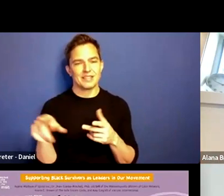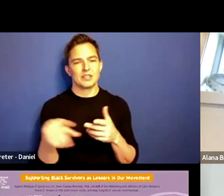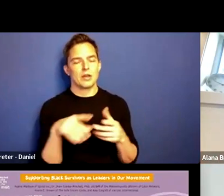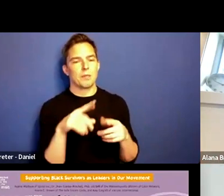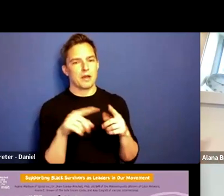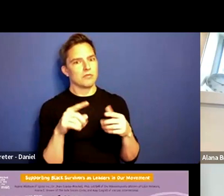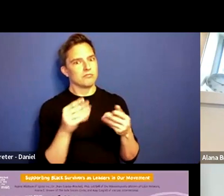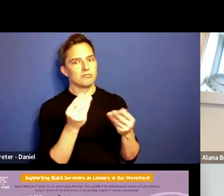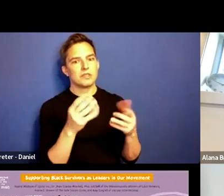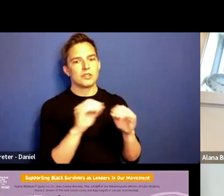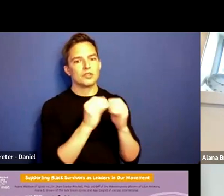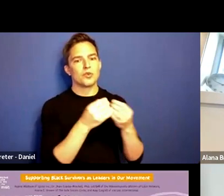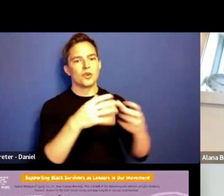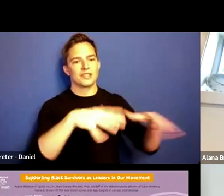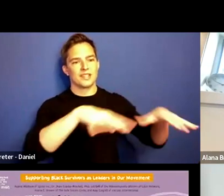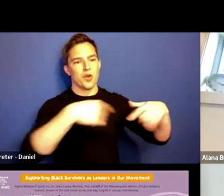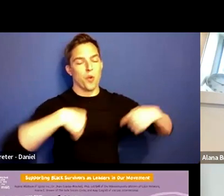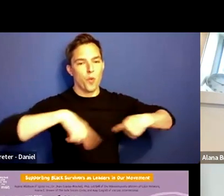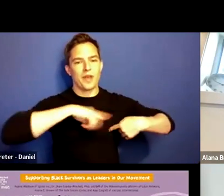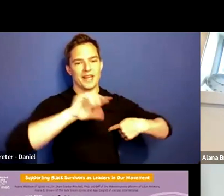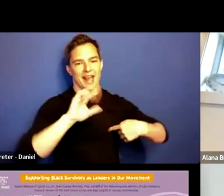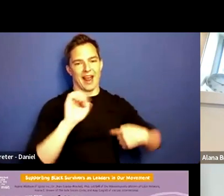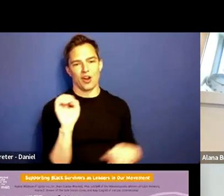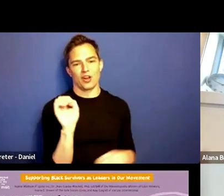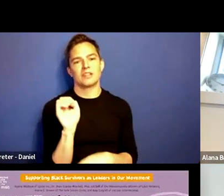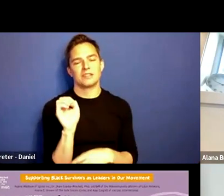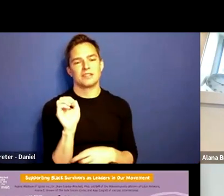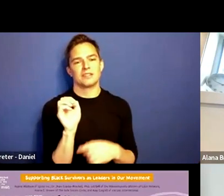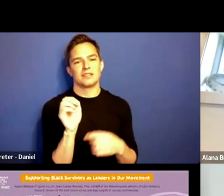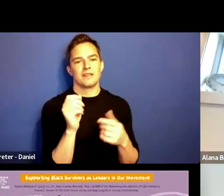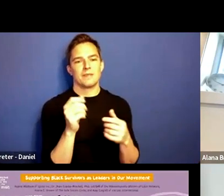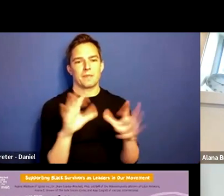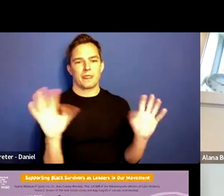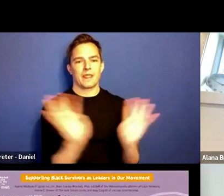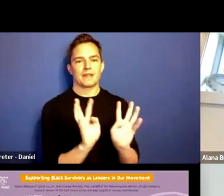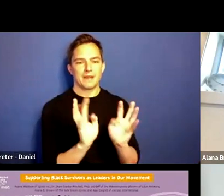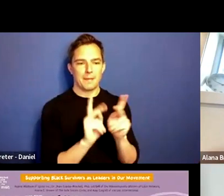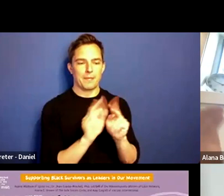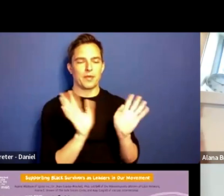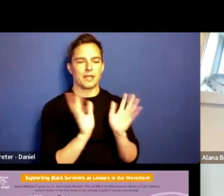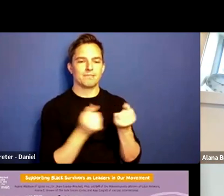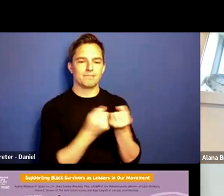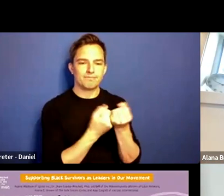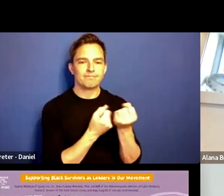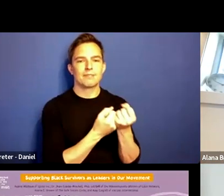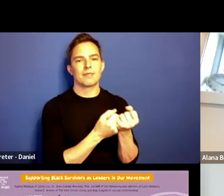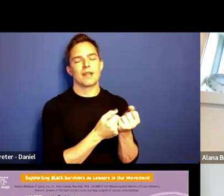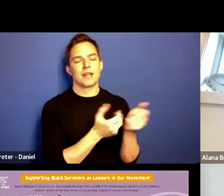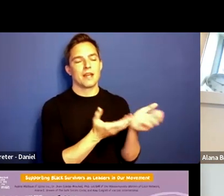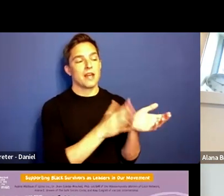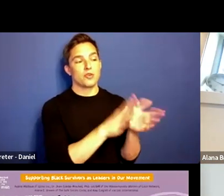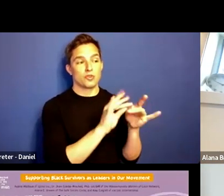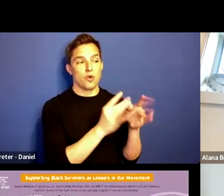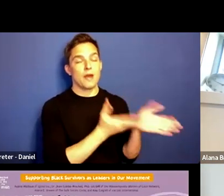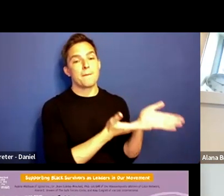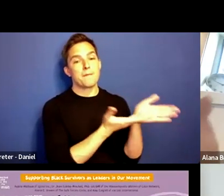care. There's a group of people who care, and we want to help you. And we want to get together, collective people to help you, and then bring your story to the forefront